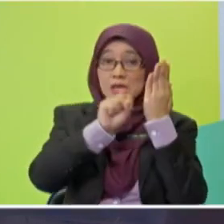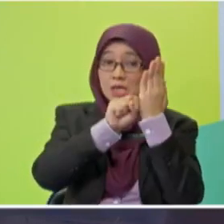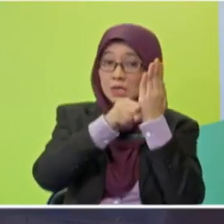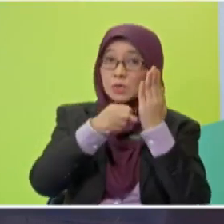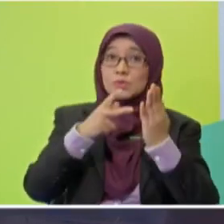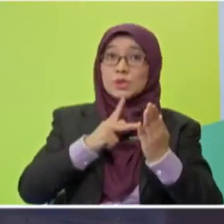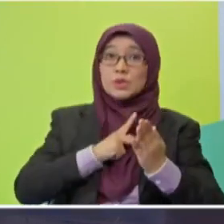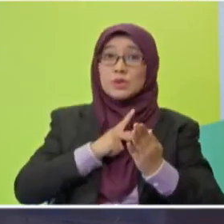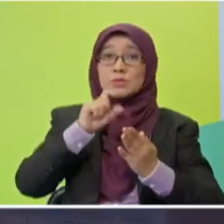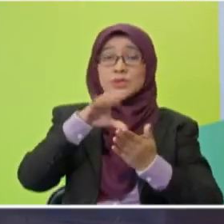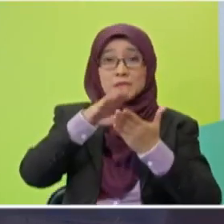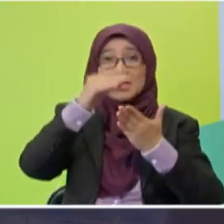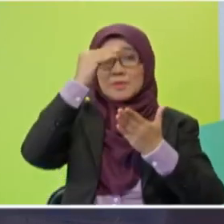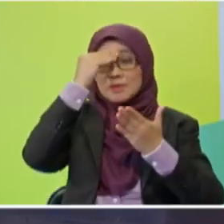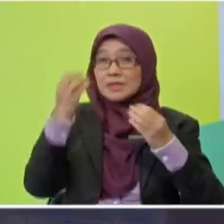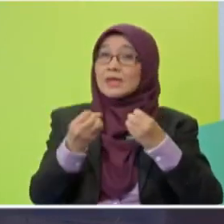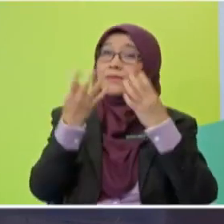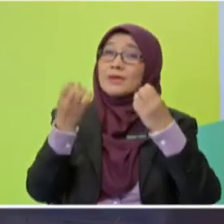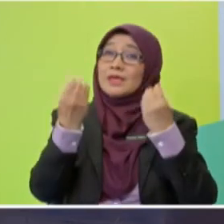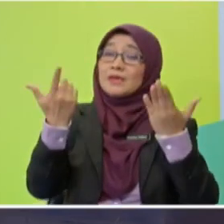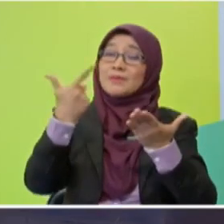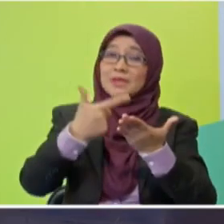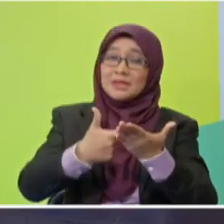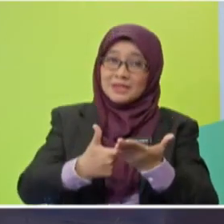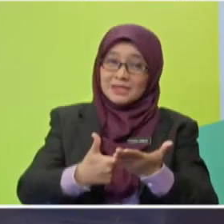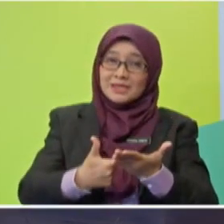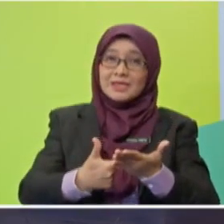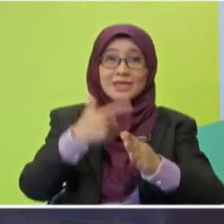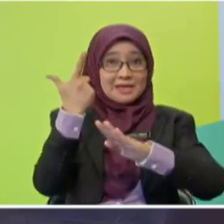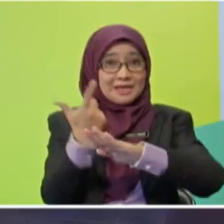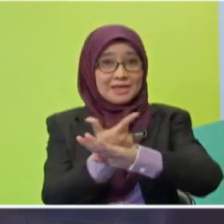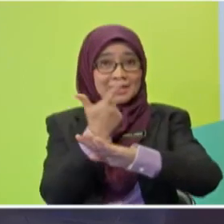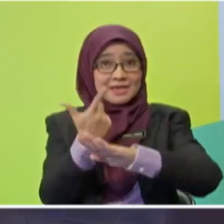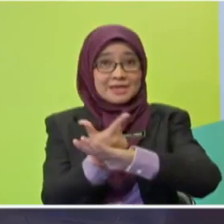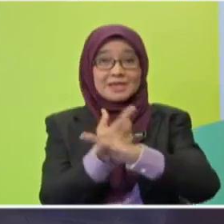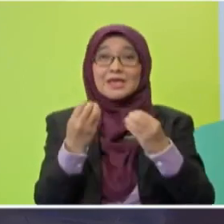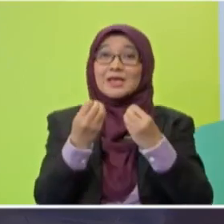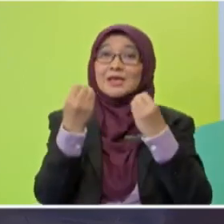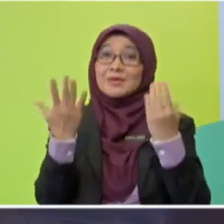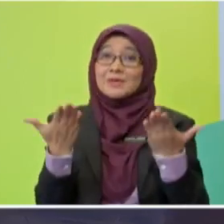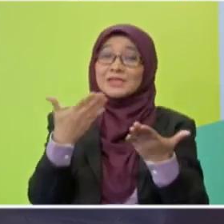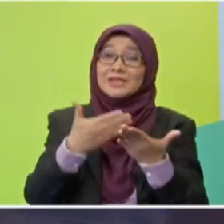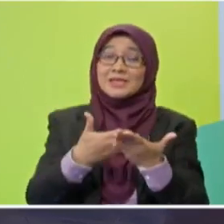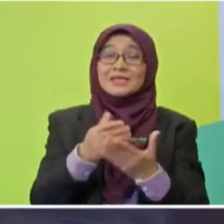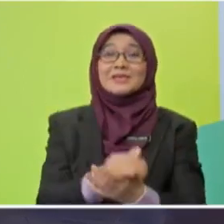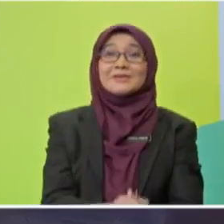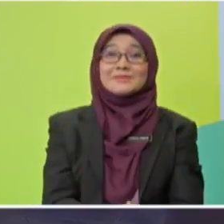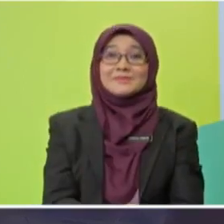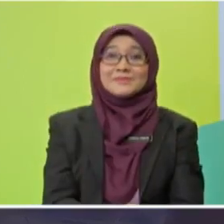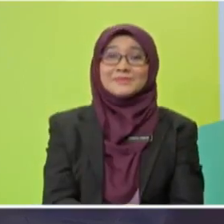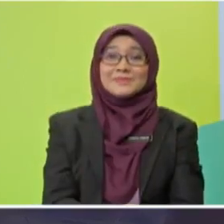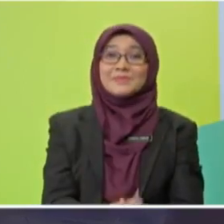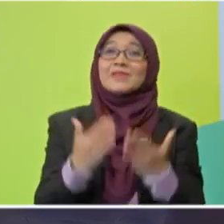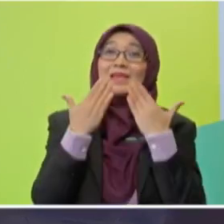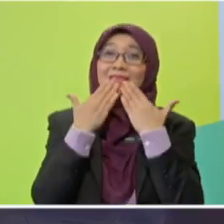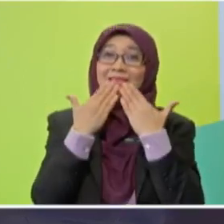so much more. There's so much to learn, and I think you all will be amazing in mathematics. I'm sure Teacher Kala will agree with us on that. Yes. With that, we would like to